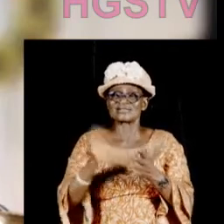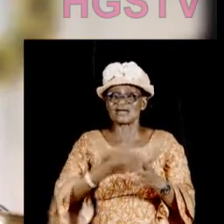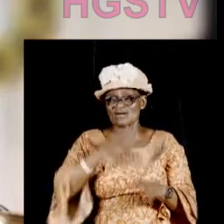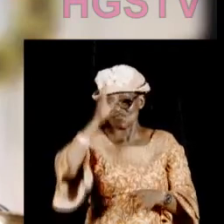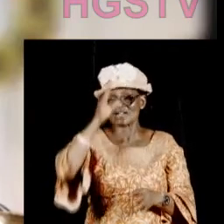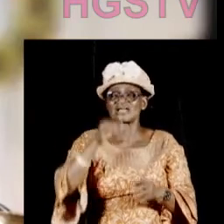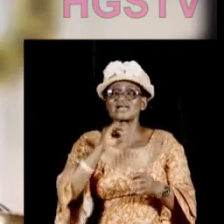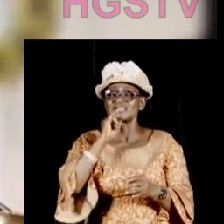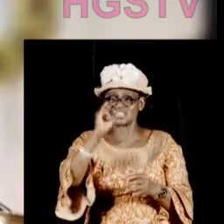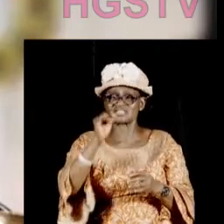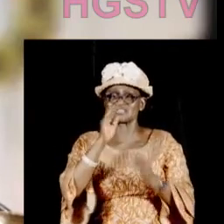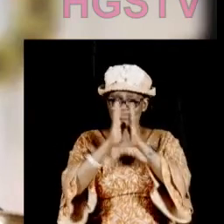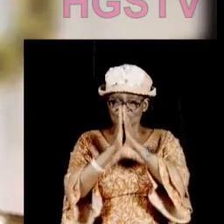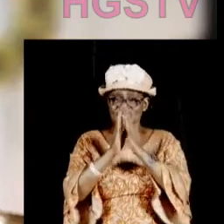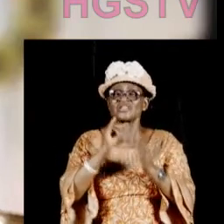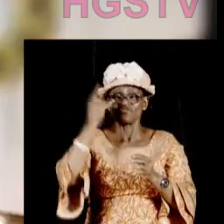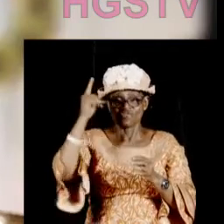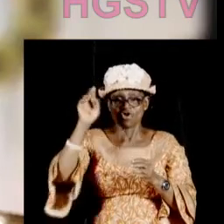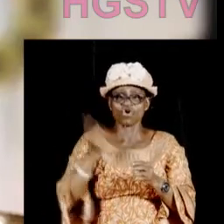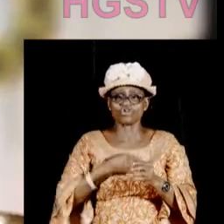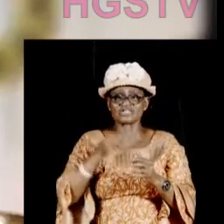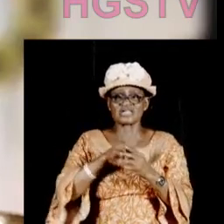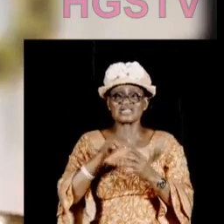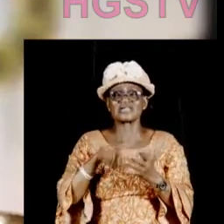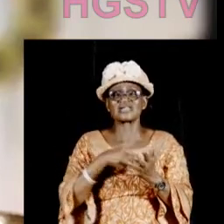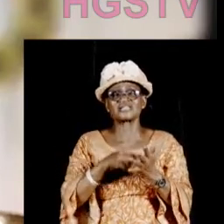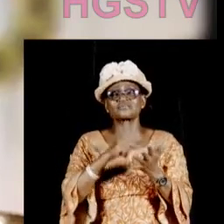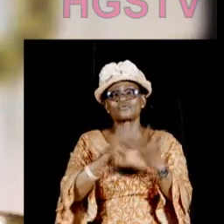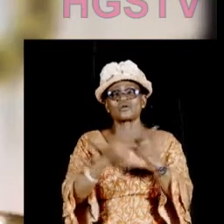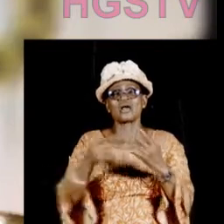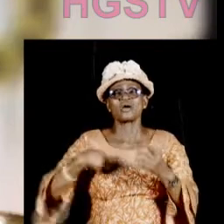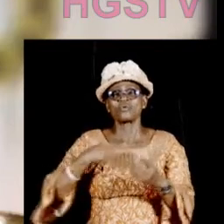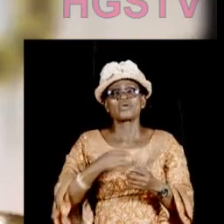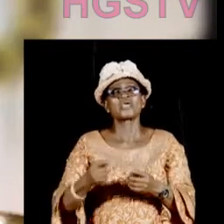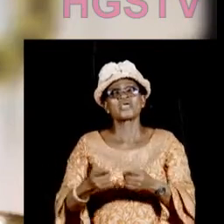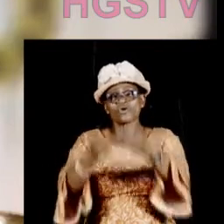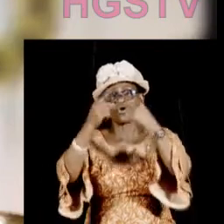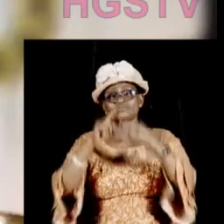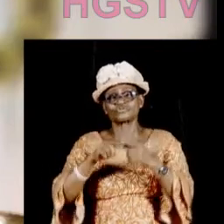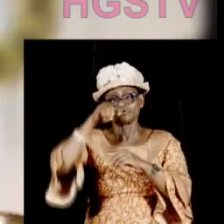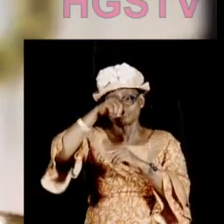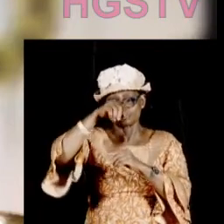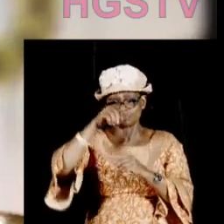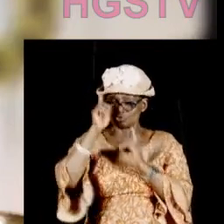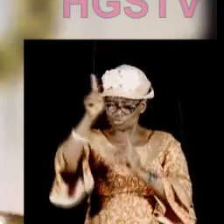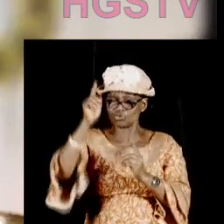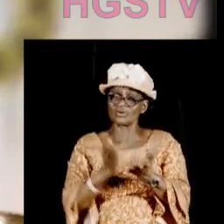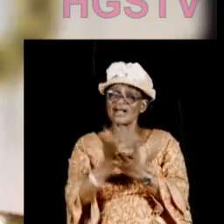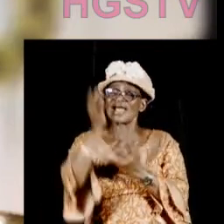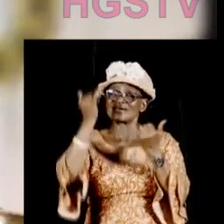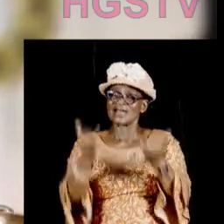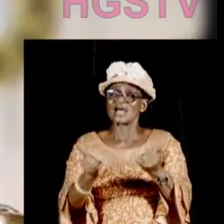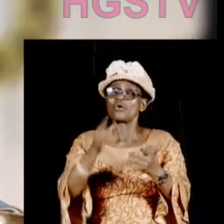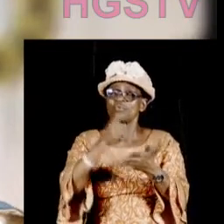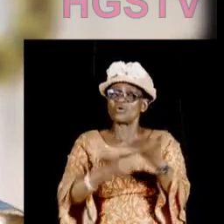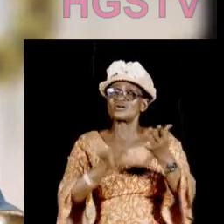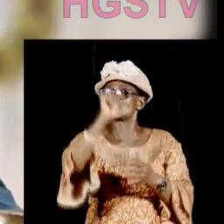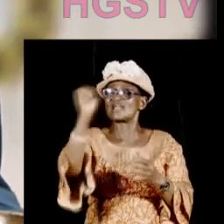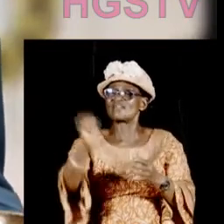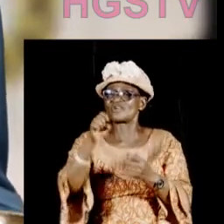program. We now come before you right now. Whatever problem we have brought into this program